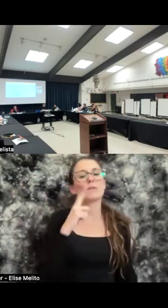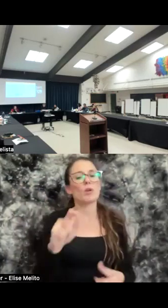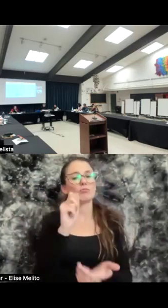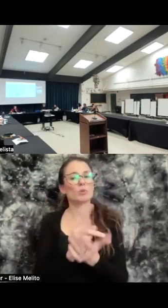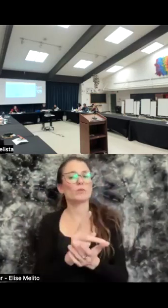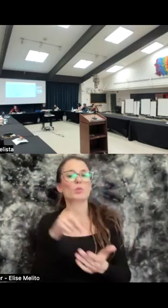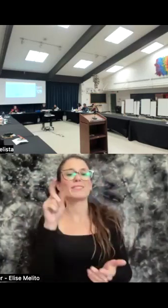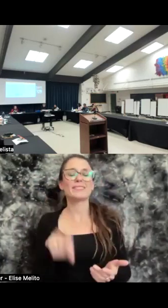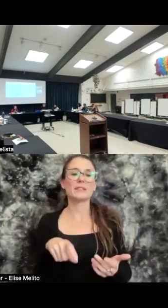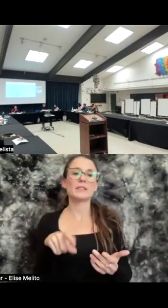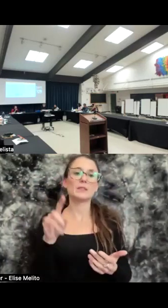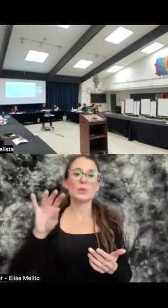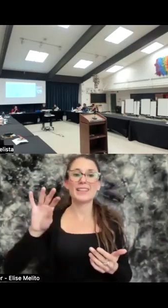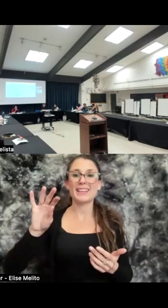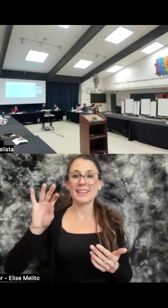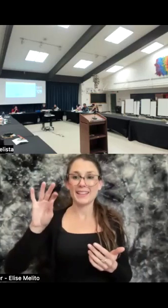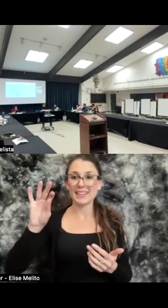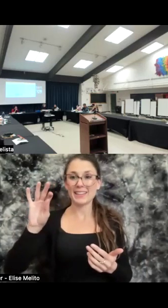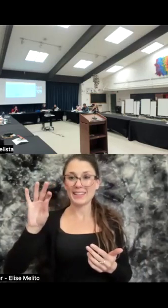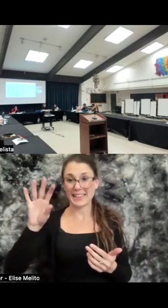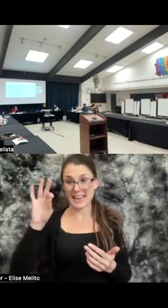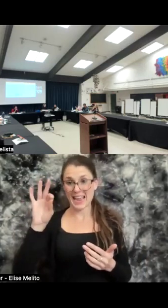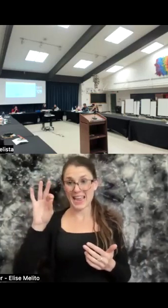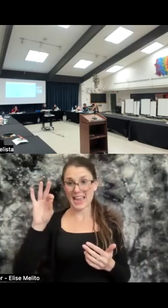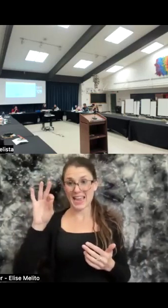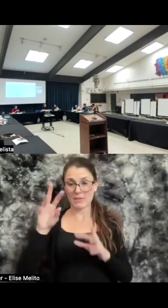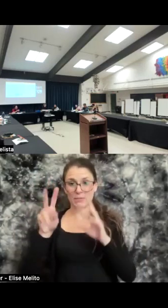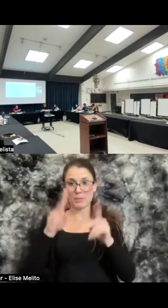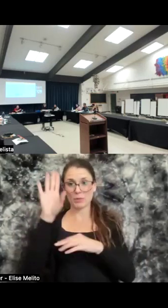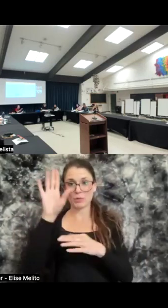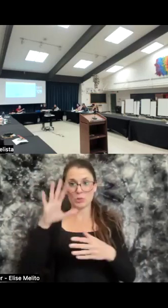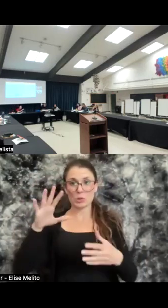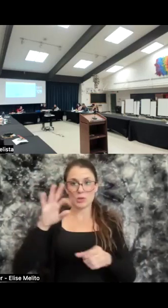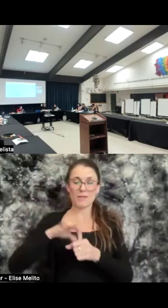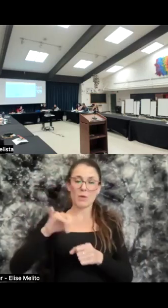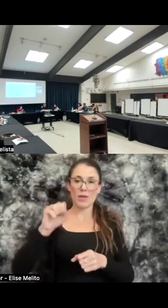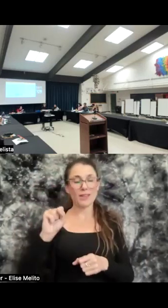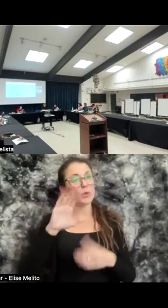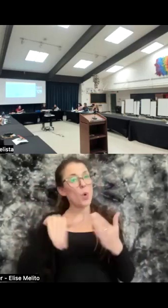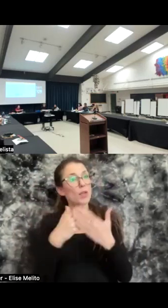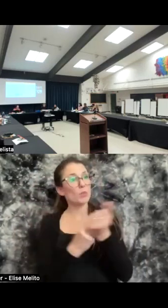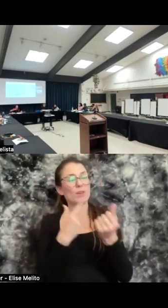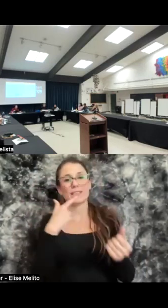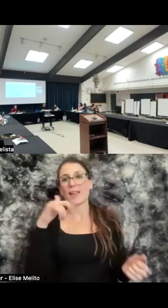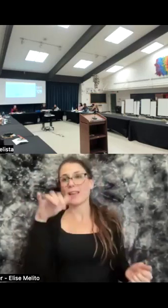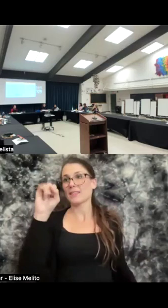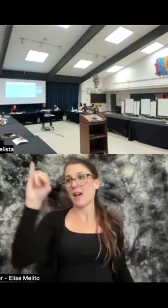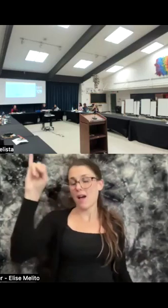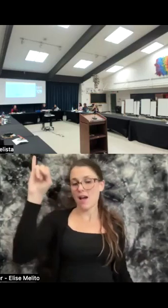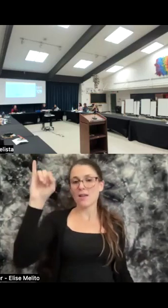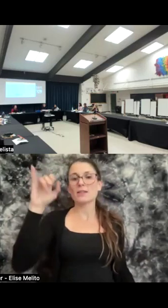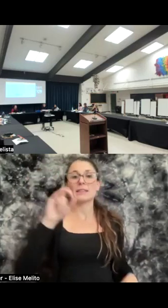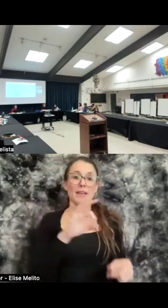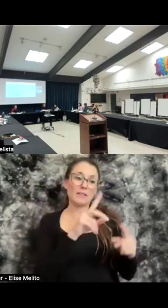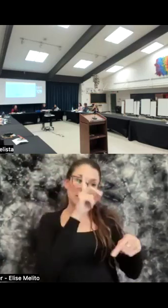November 9th SSC minutes. All in favor, say aye. Aye. Aye. All opposed, say